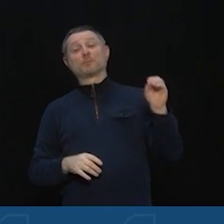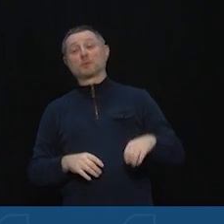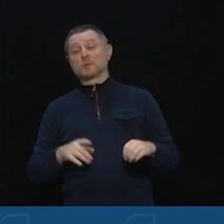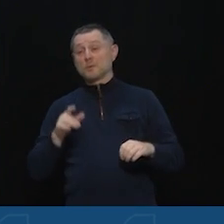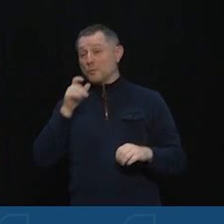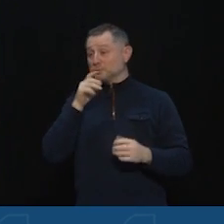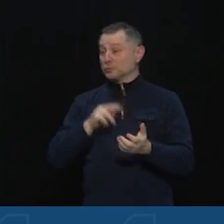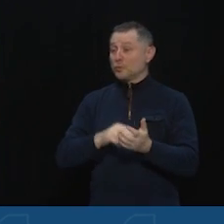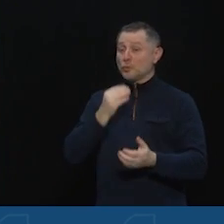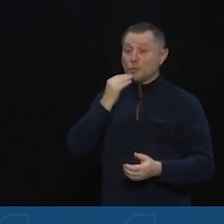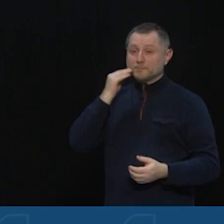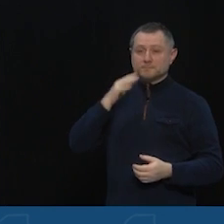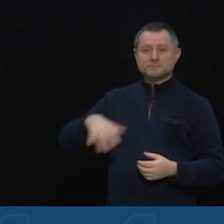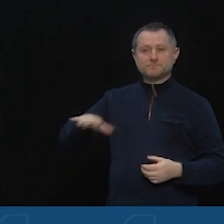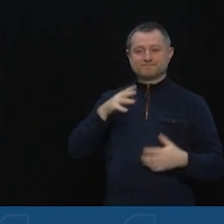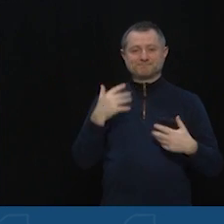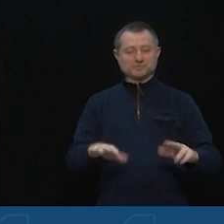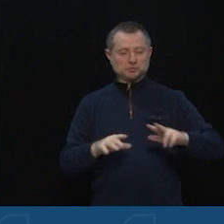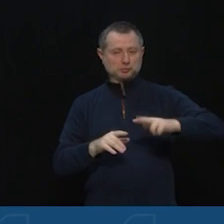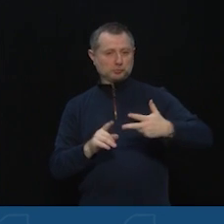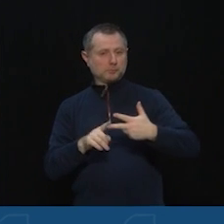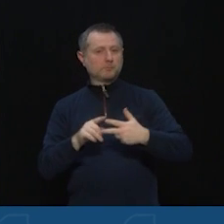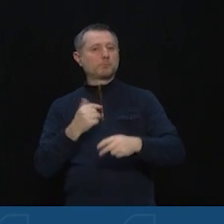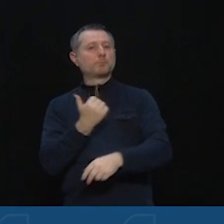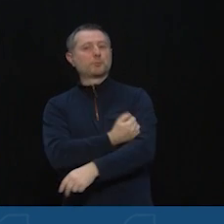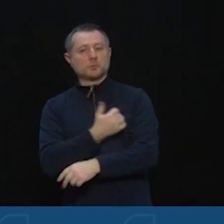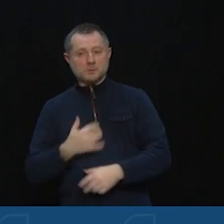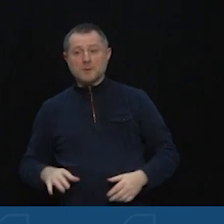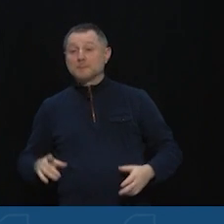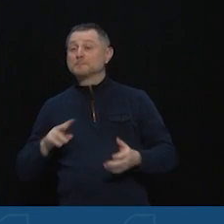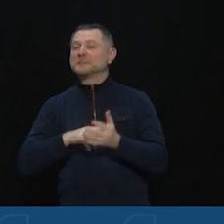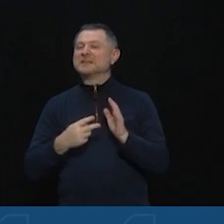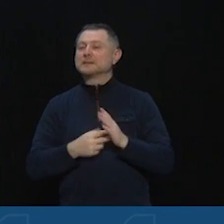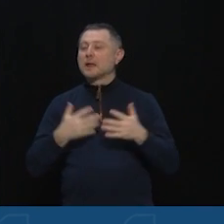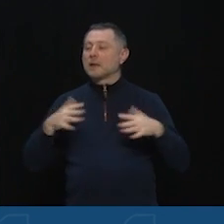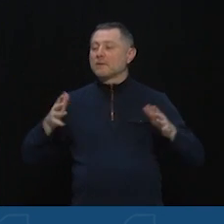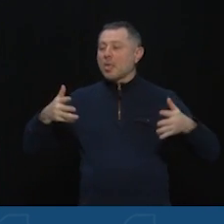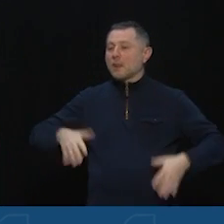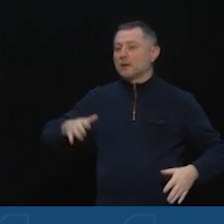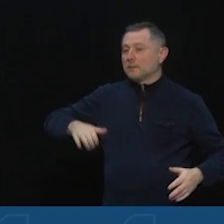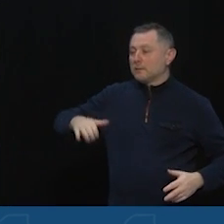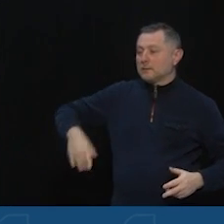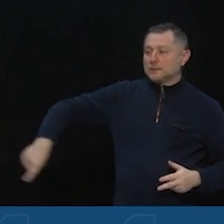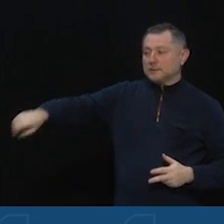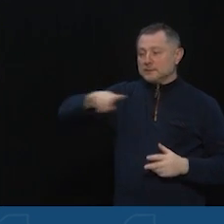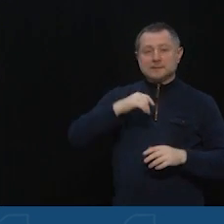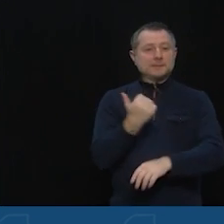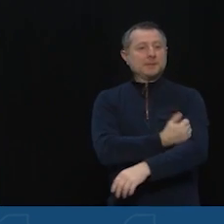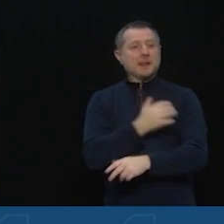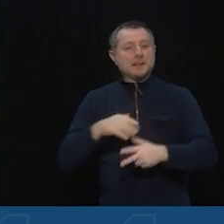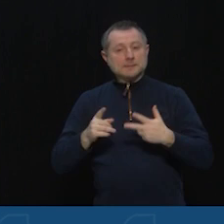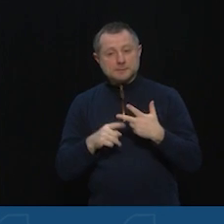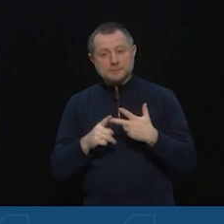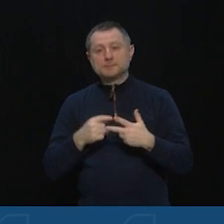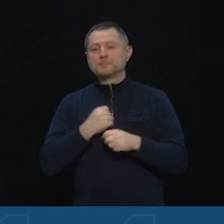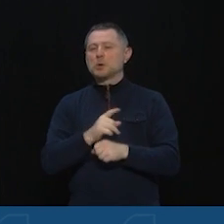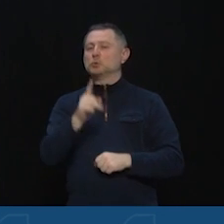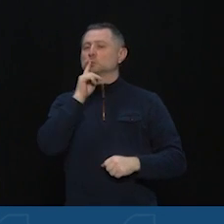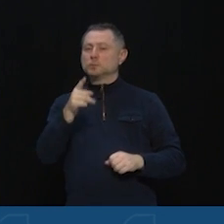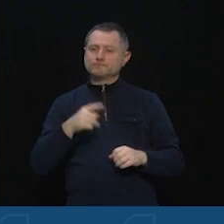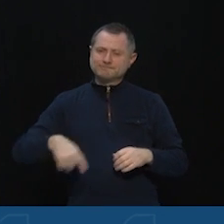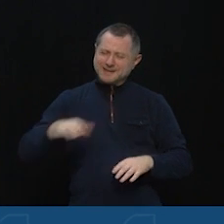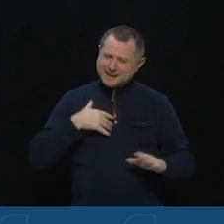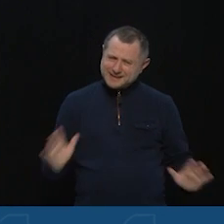that means there's still a number of people who are not. And we hope that their family members and their caregivers will make sure that that happens.